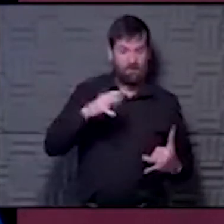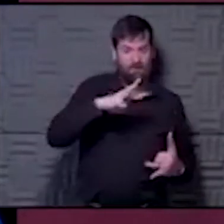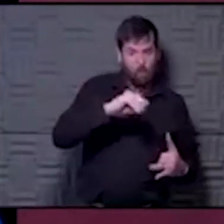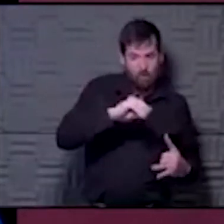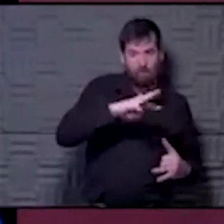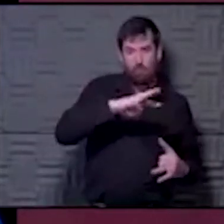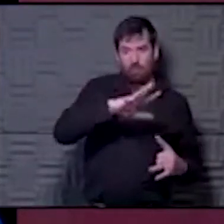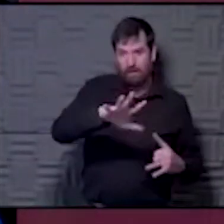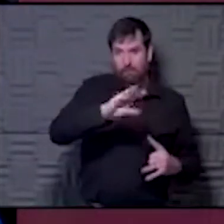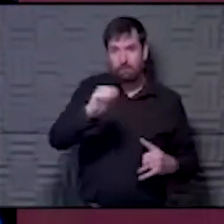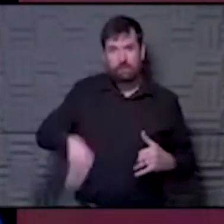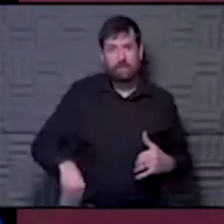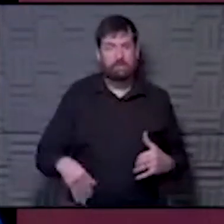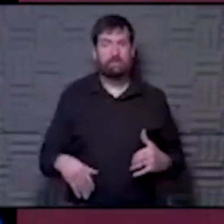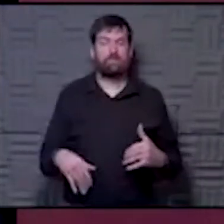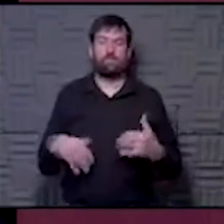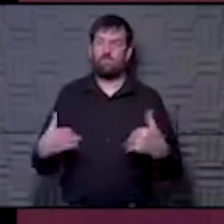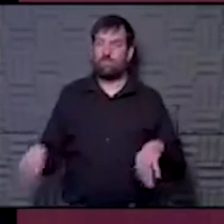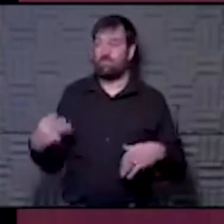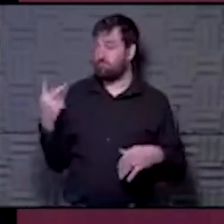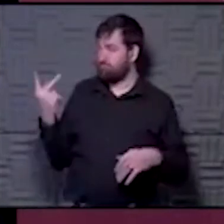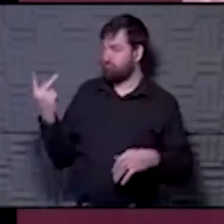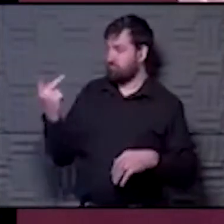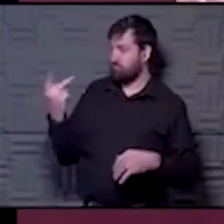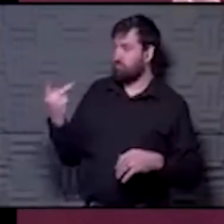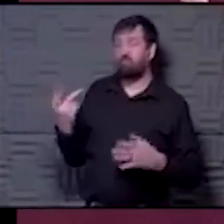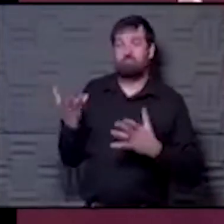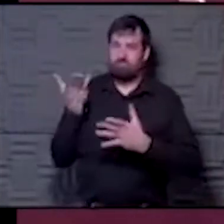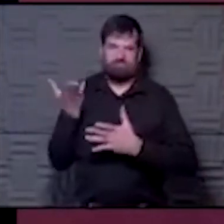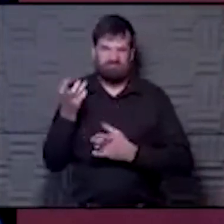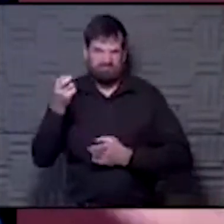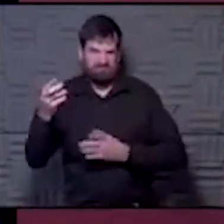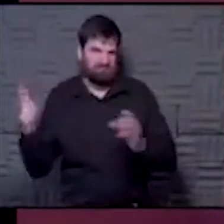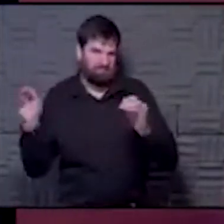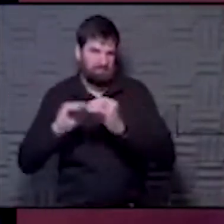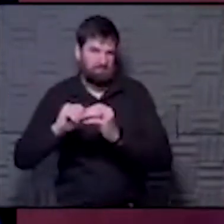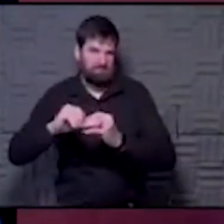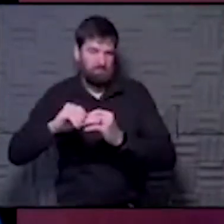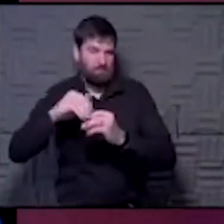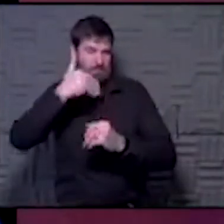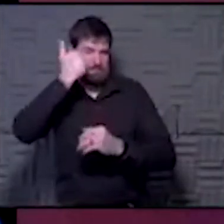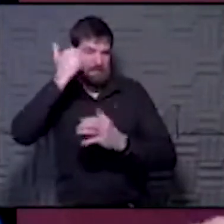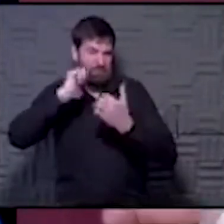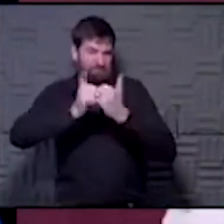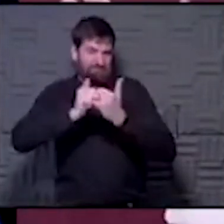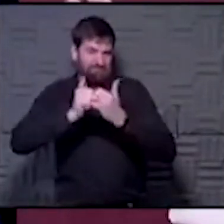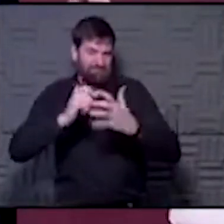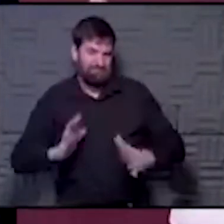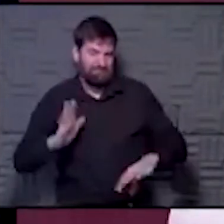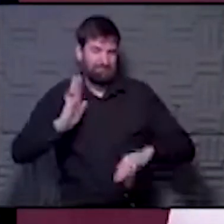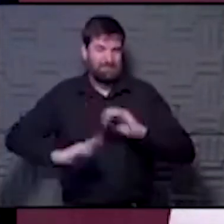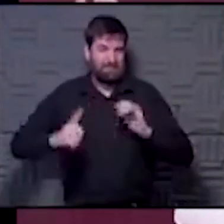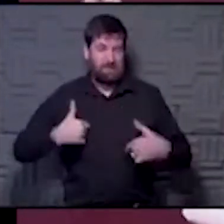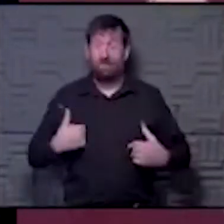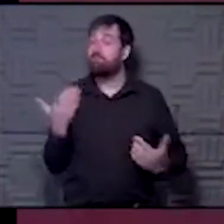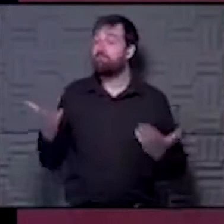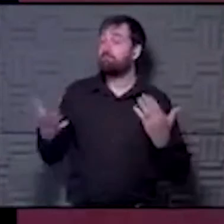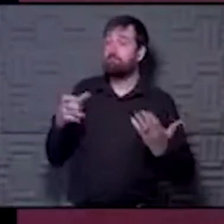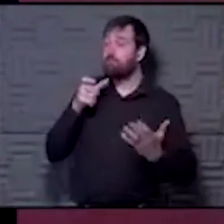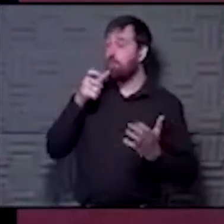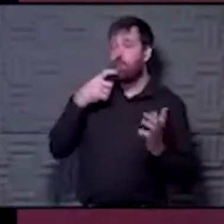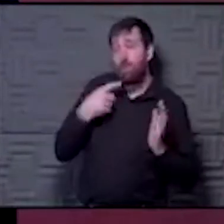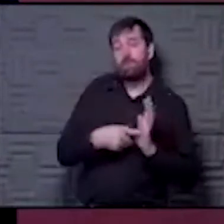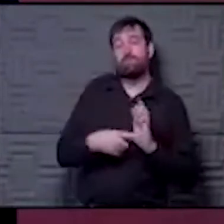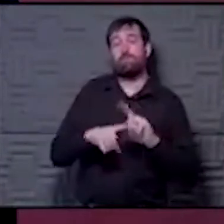or 45, whereas Hawkeye and I Hawkeye may be a more high-performance athlete than I am. No. We may not notice that so much, but